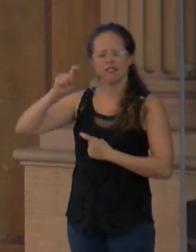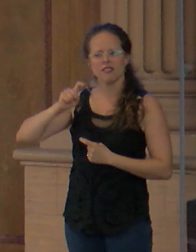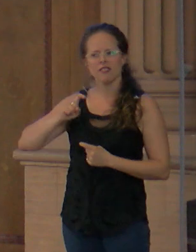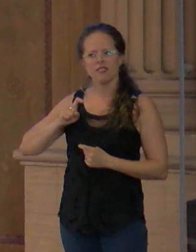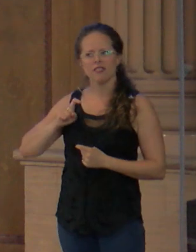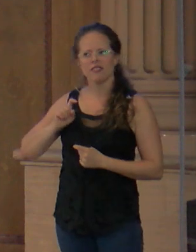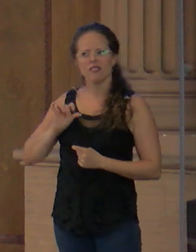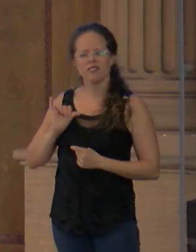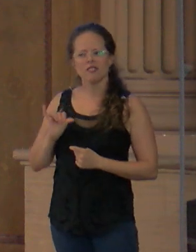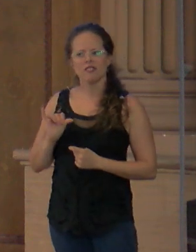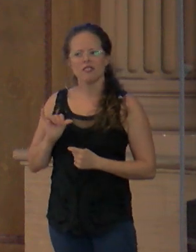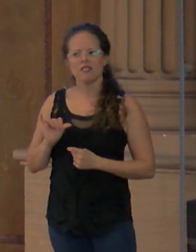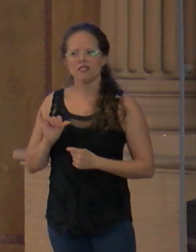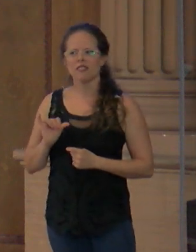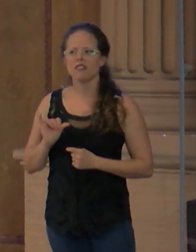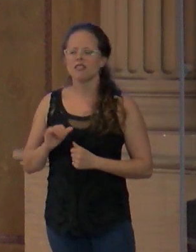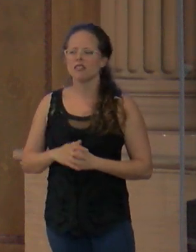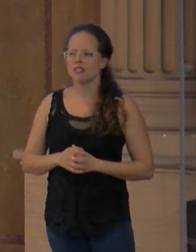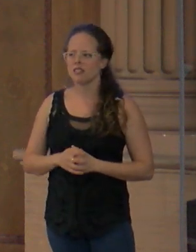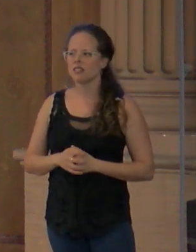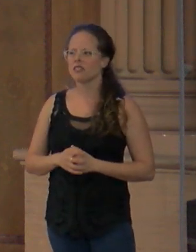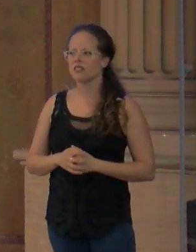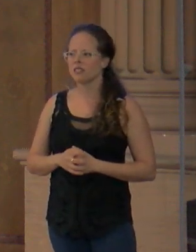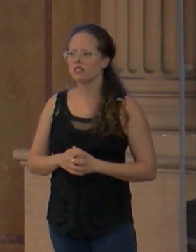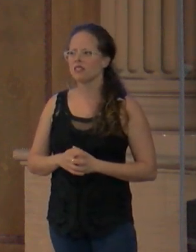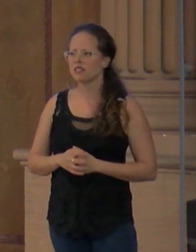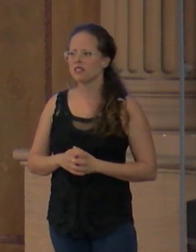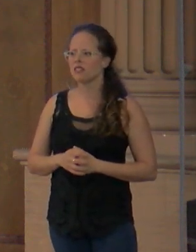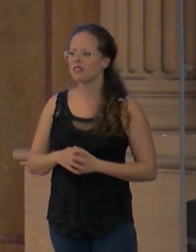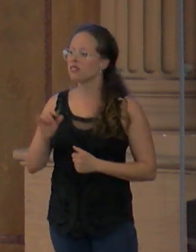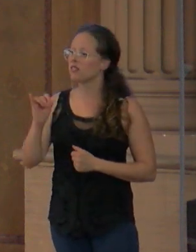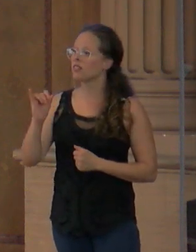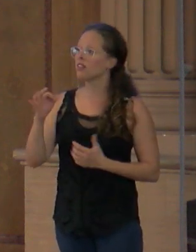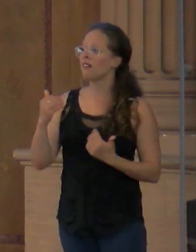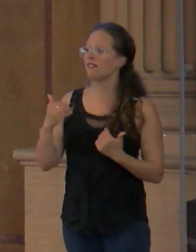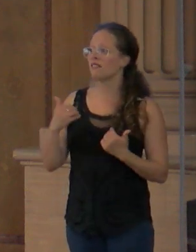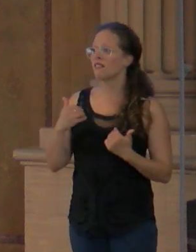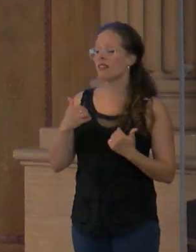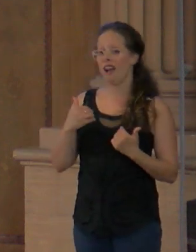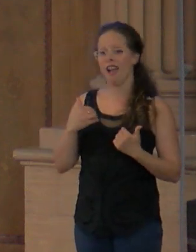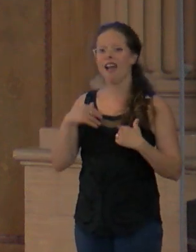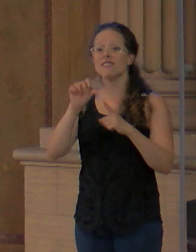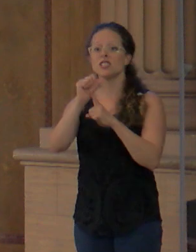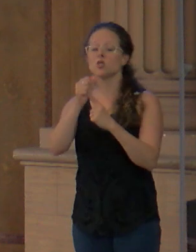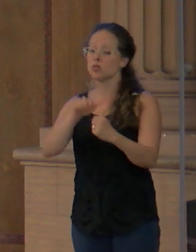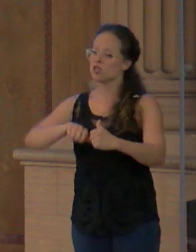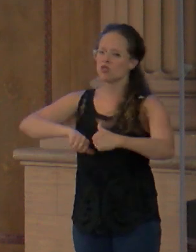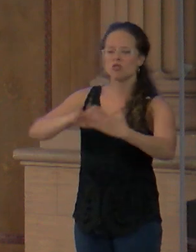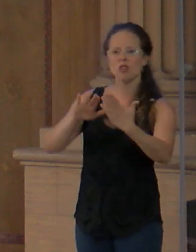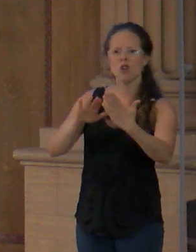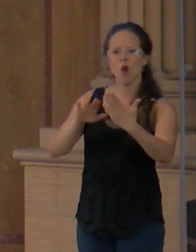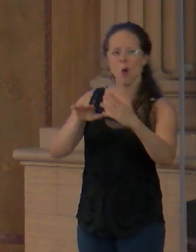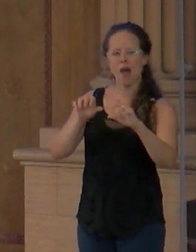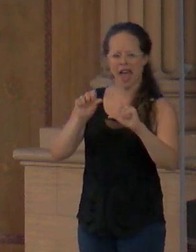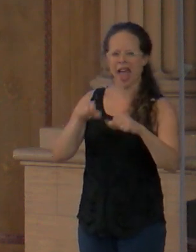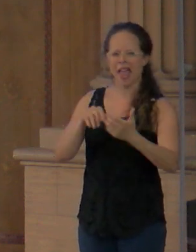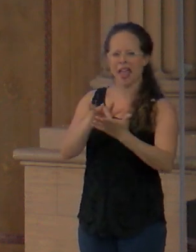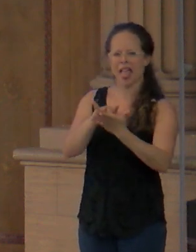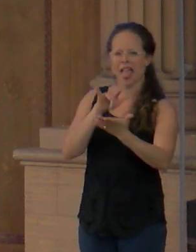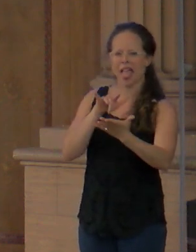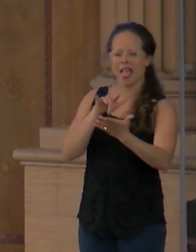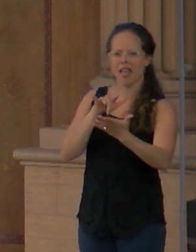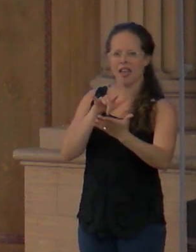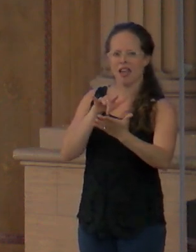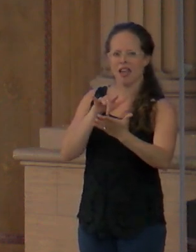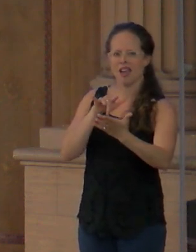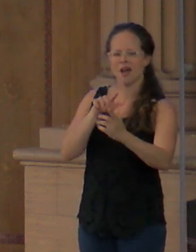It'll change how we look at the opportunities that we might have to deceive and to gain by someone else's losing, because in the gospel, Jesus lost so that we